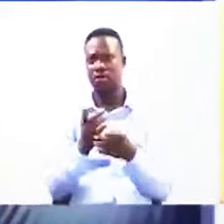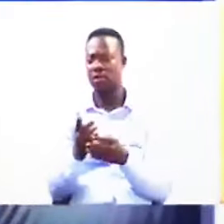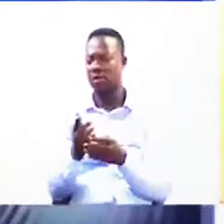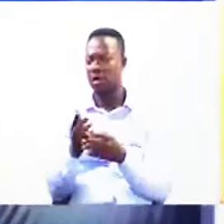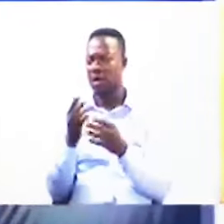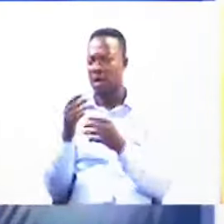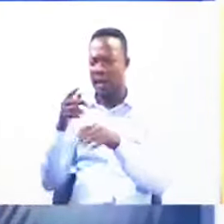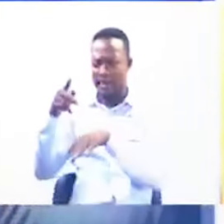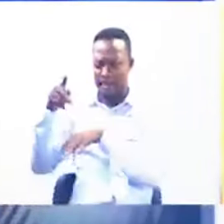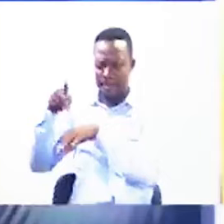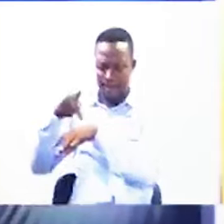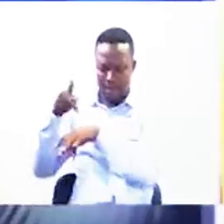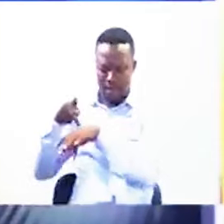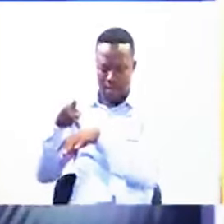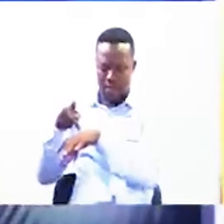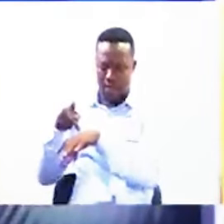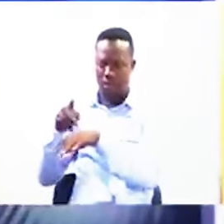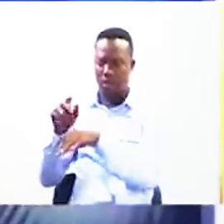present?